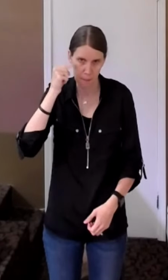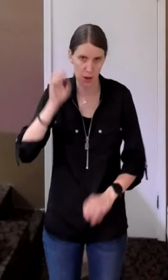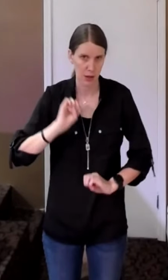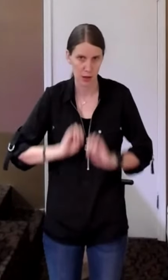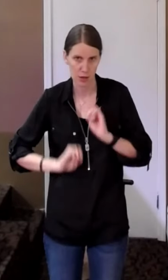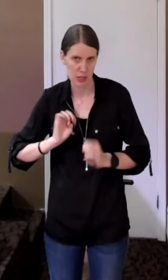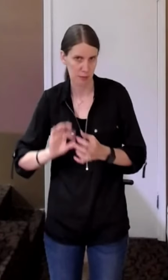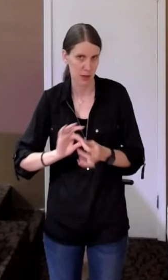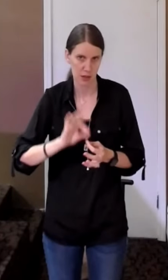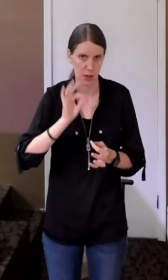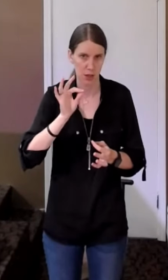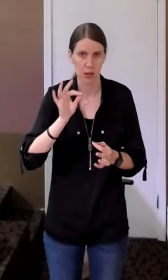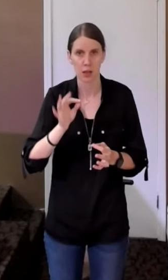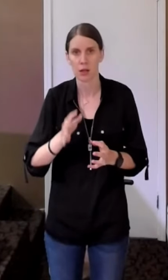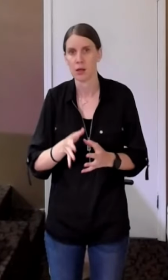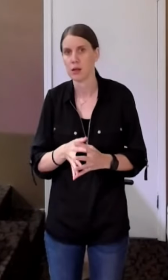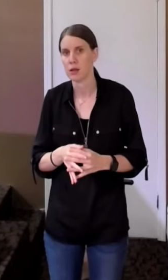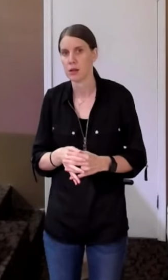emotion, spirit,